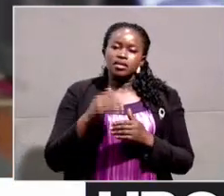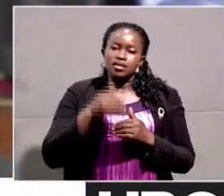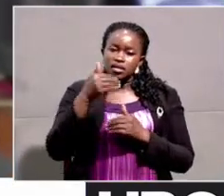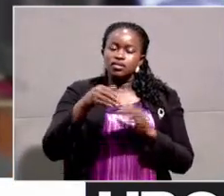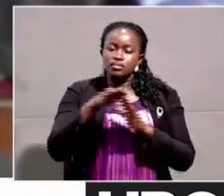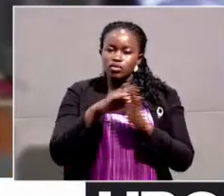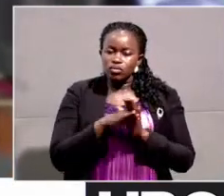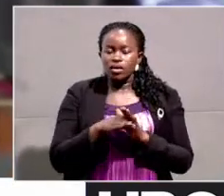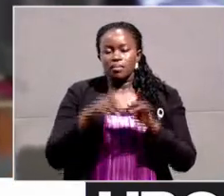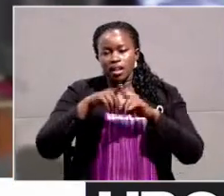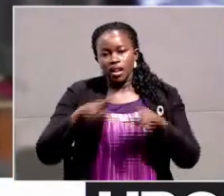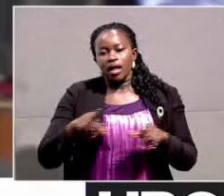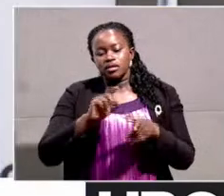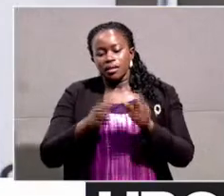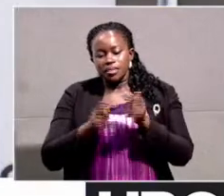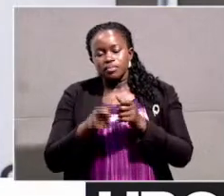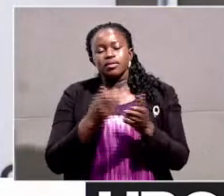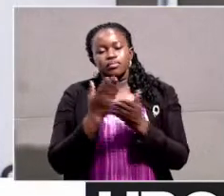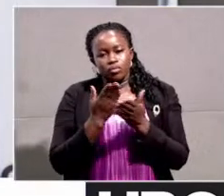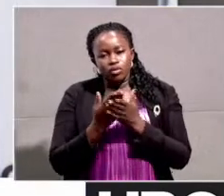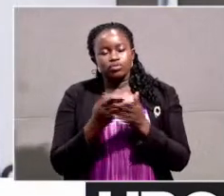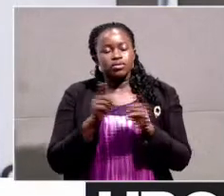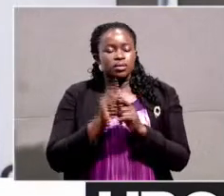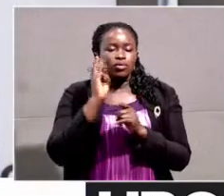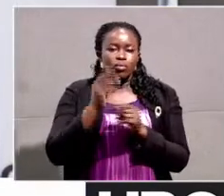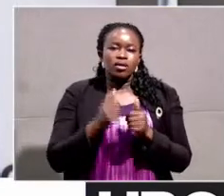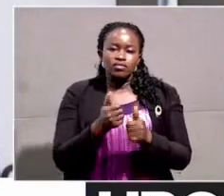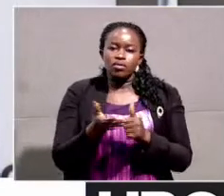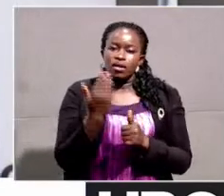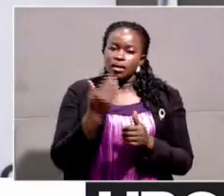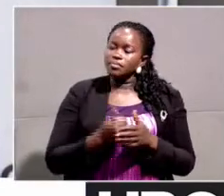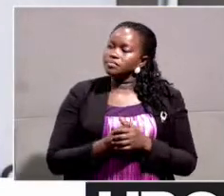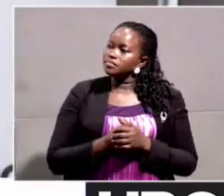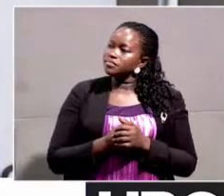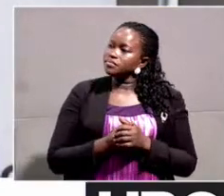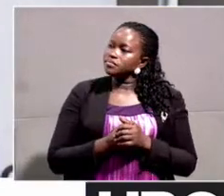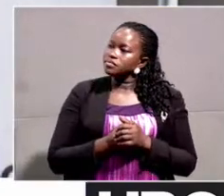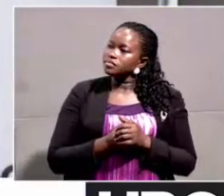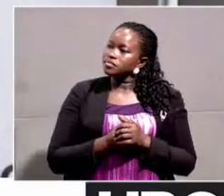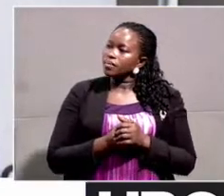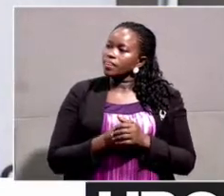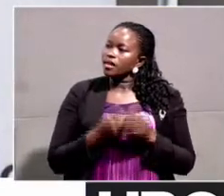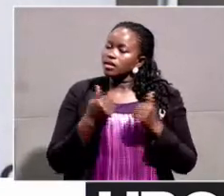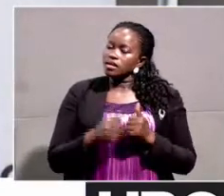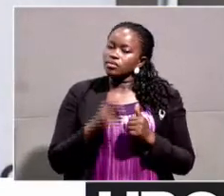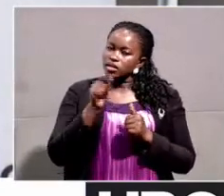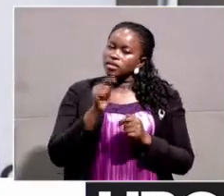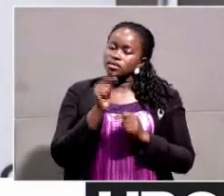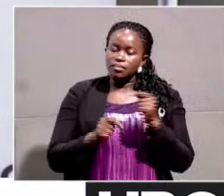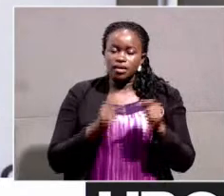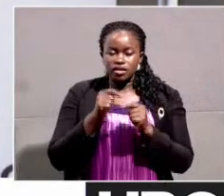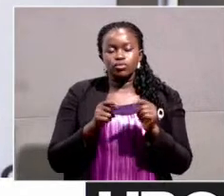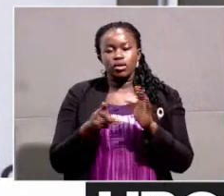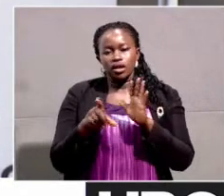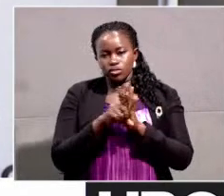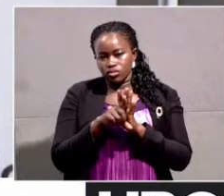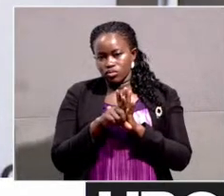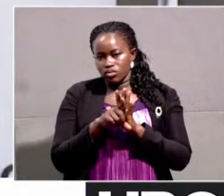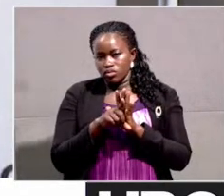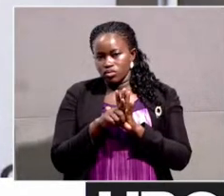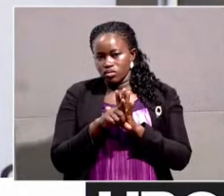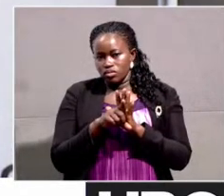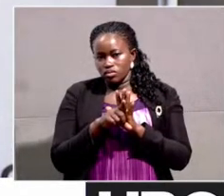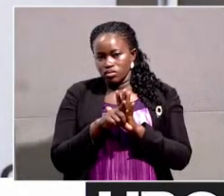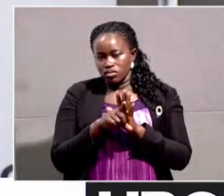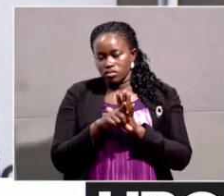the land amendment proposals. Has been lost, but if, as they propose this particular law, be